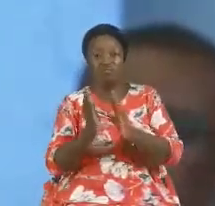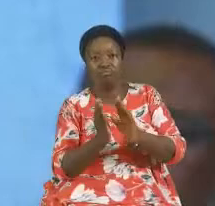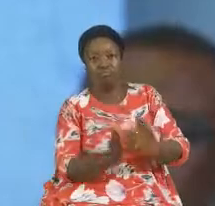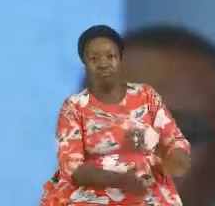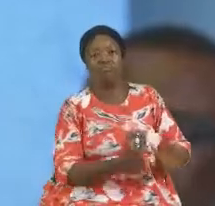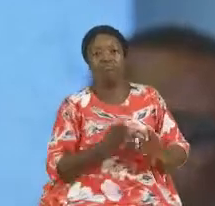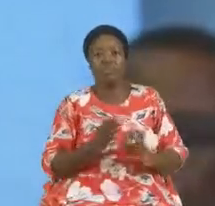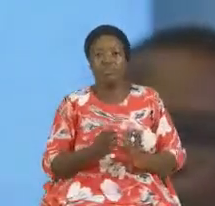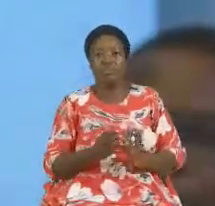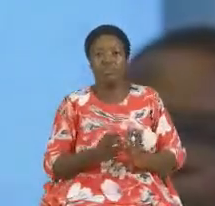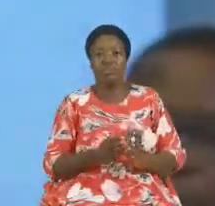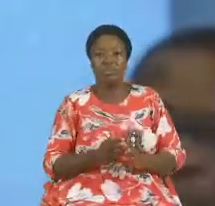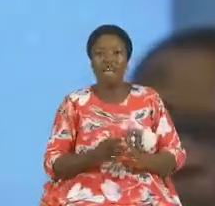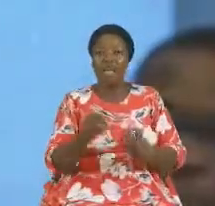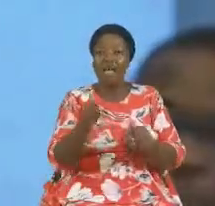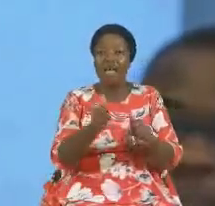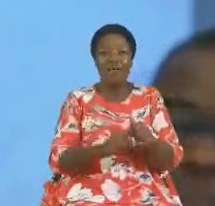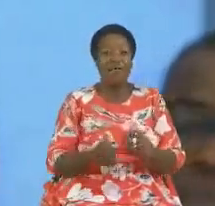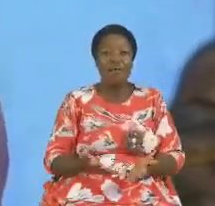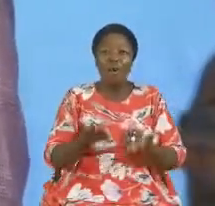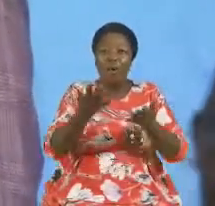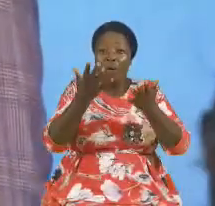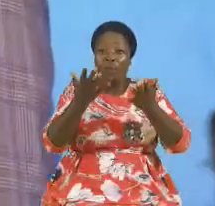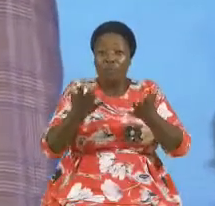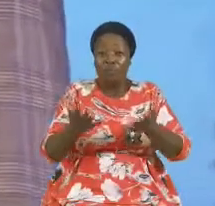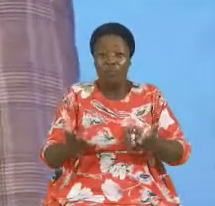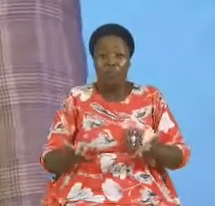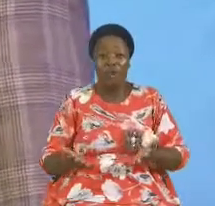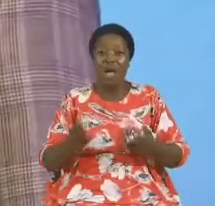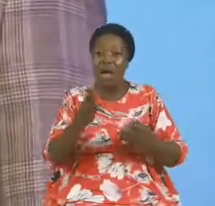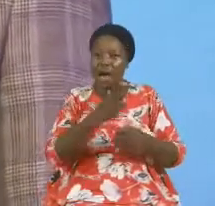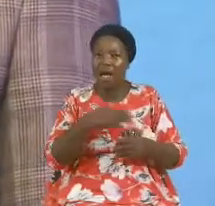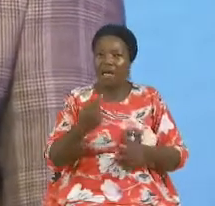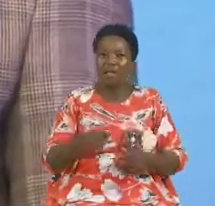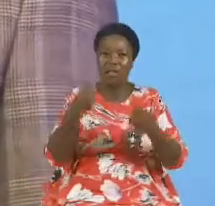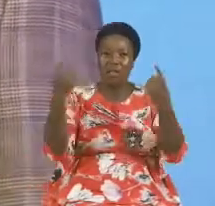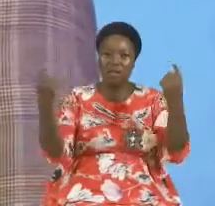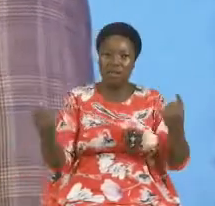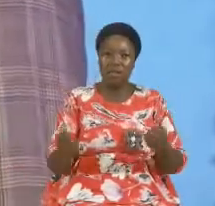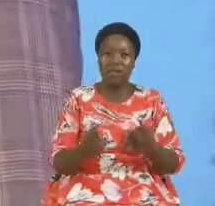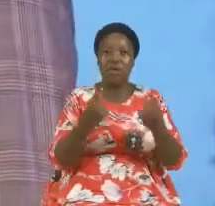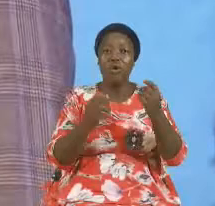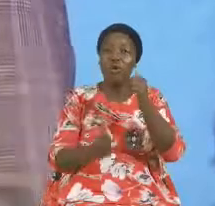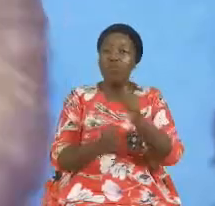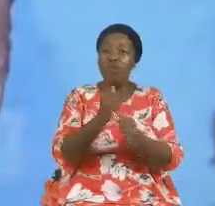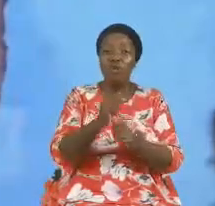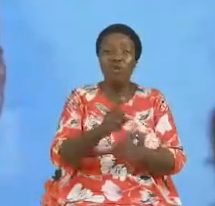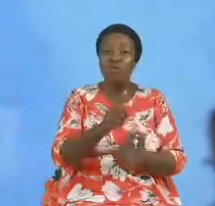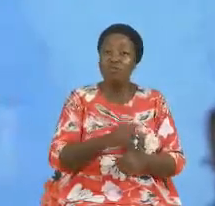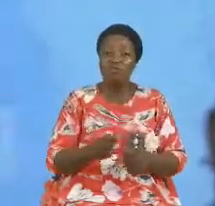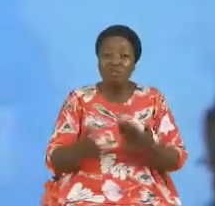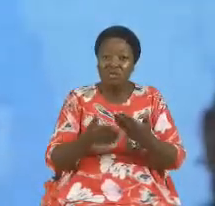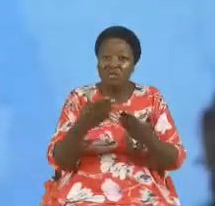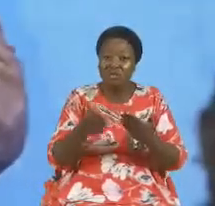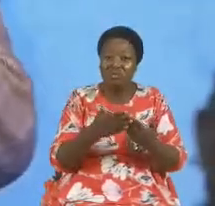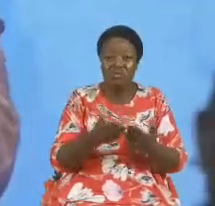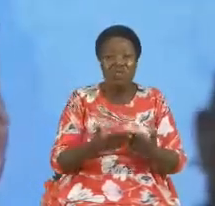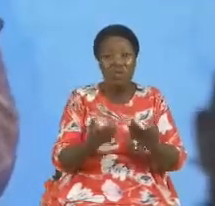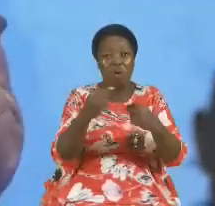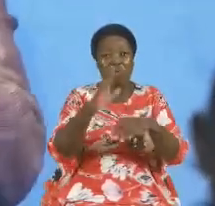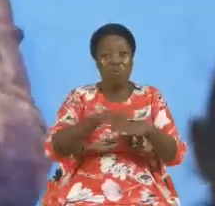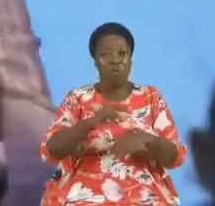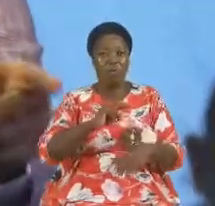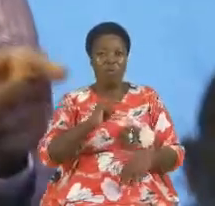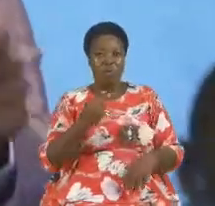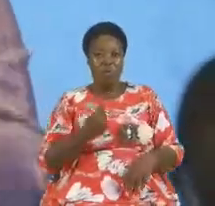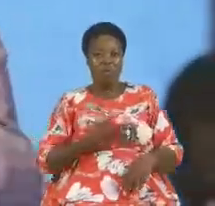He says, now let us lay aside every weight and the sin which